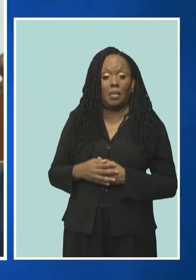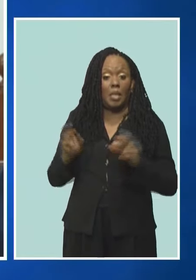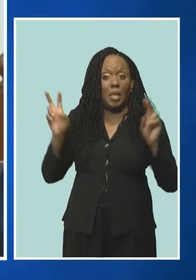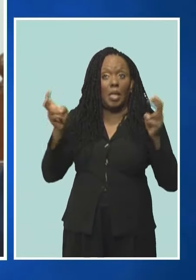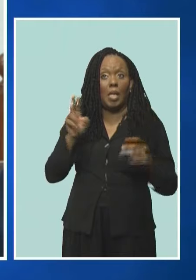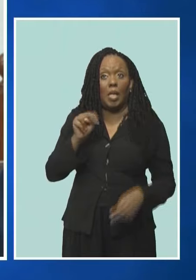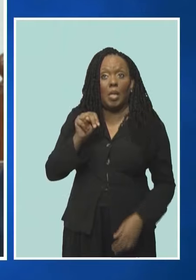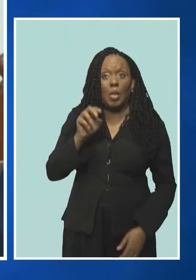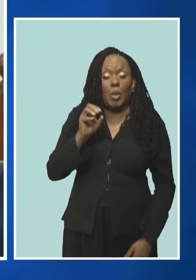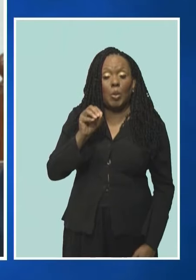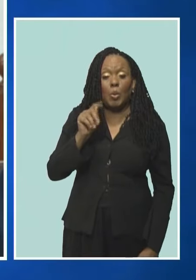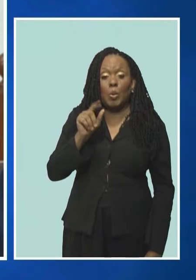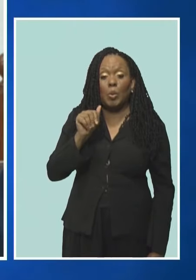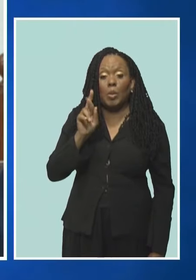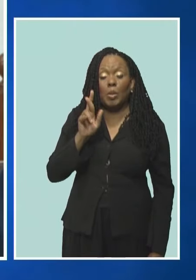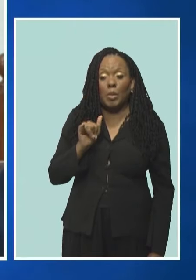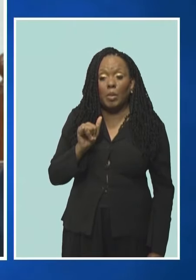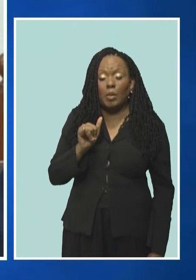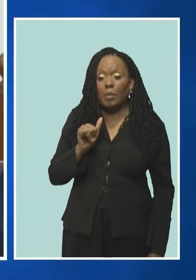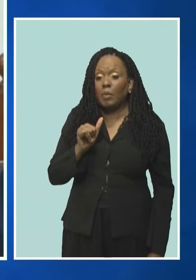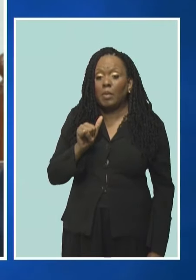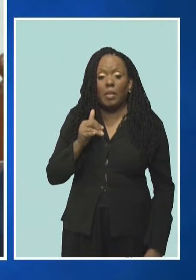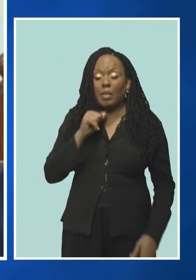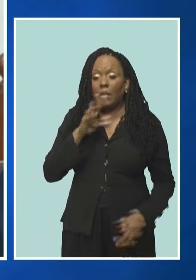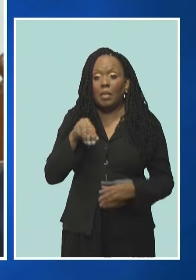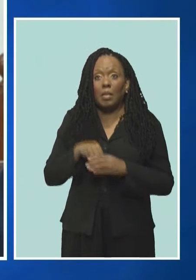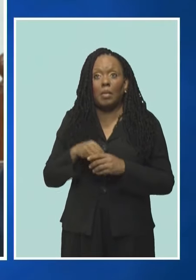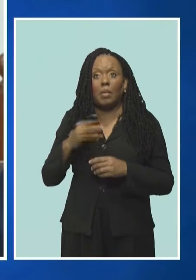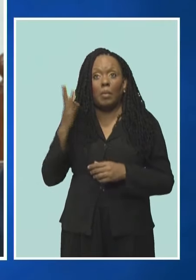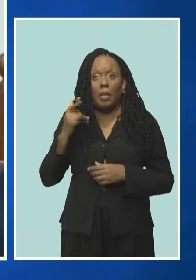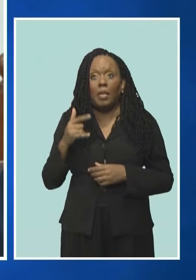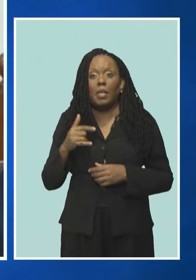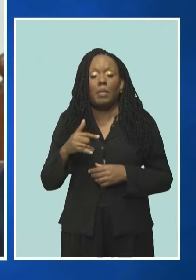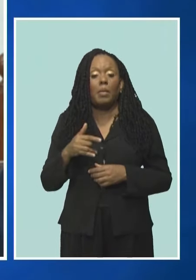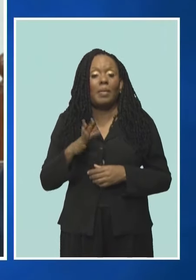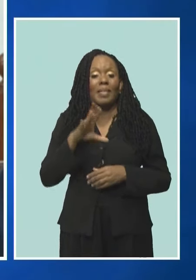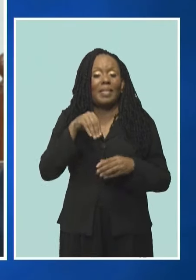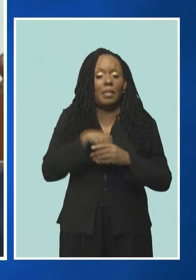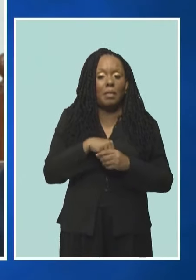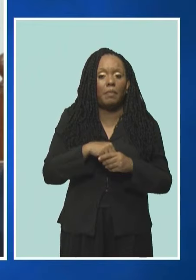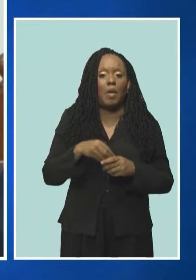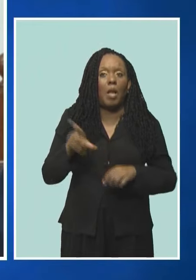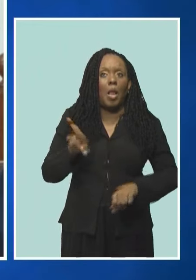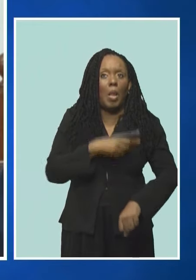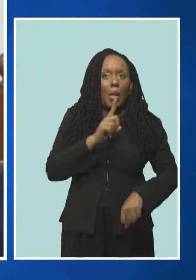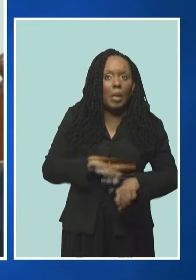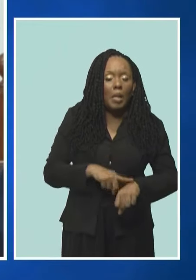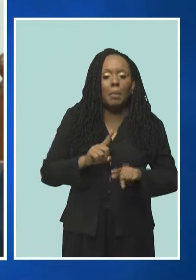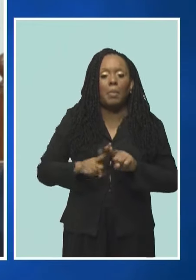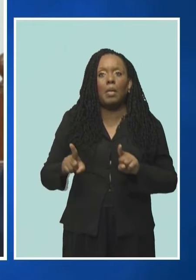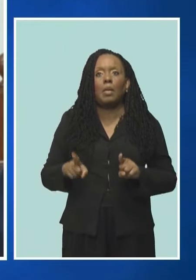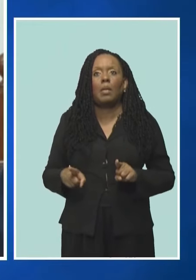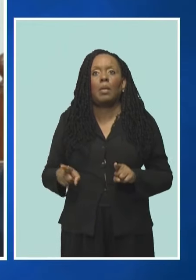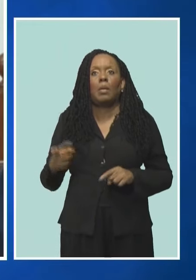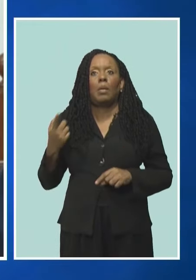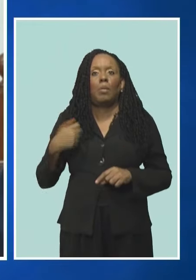of our conscience, because it has been on the order paper for so long. And we prepared to debate it in